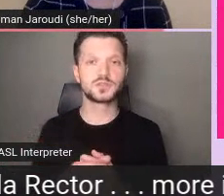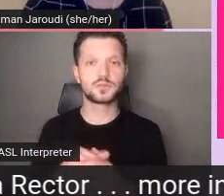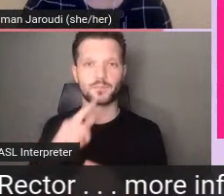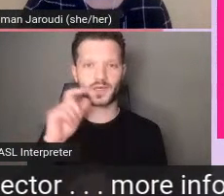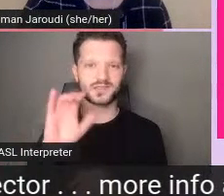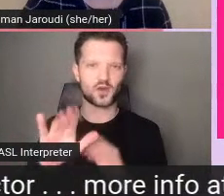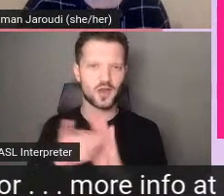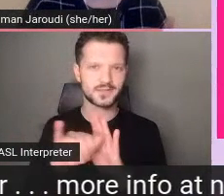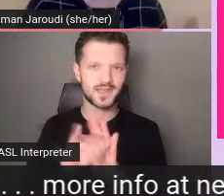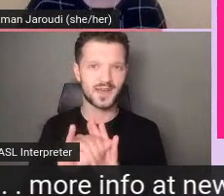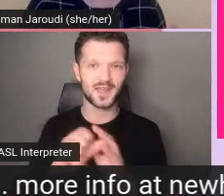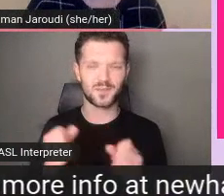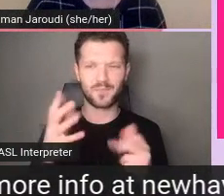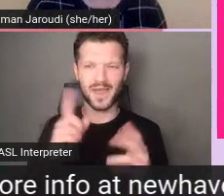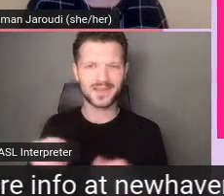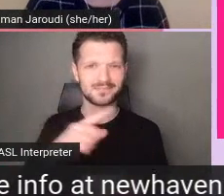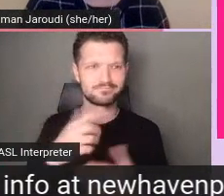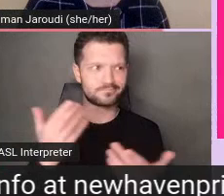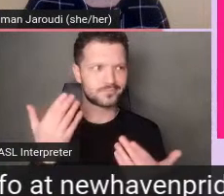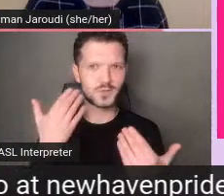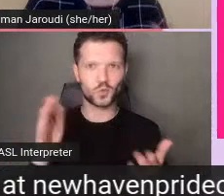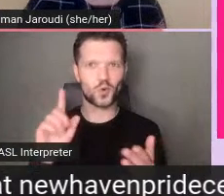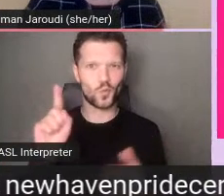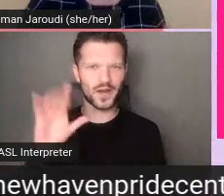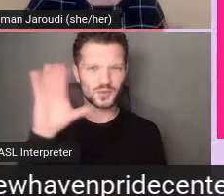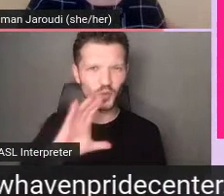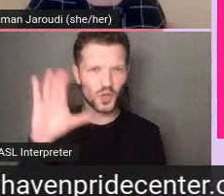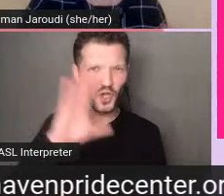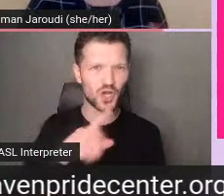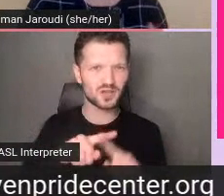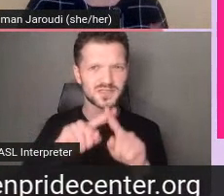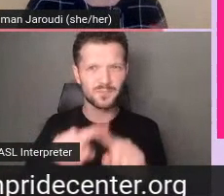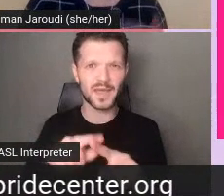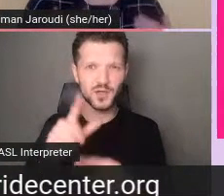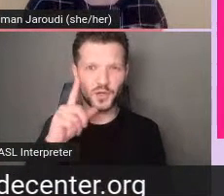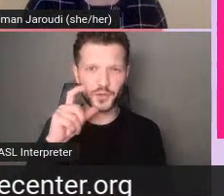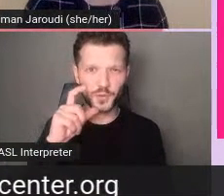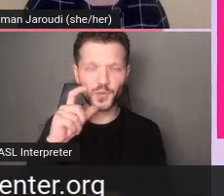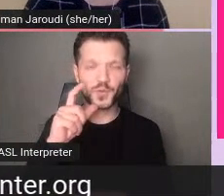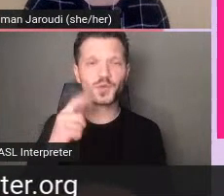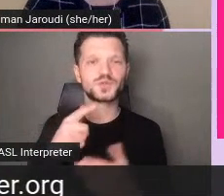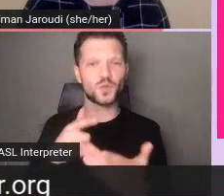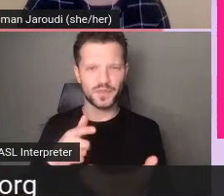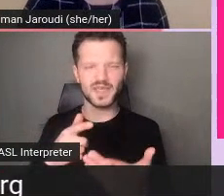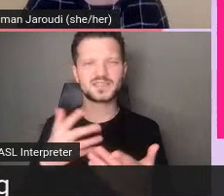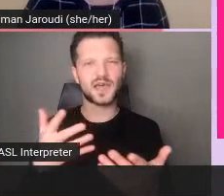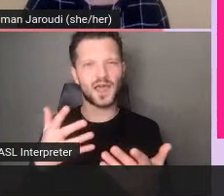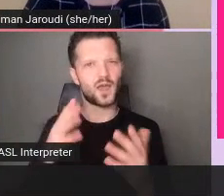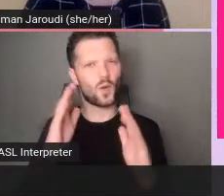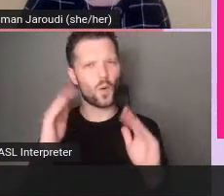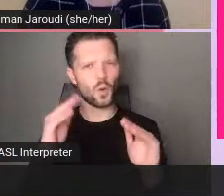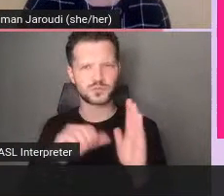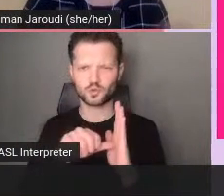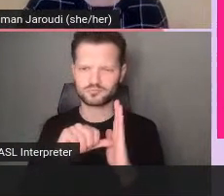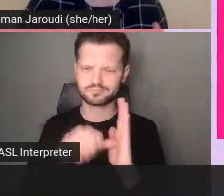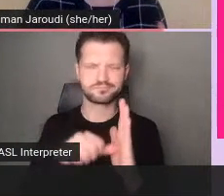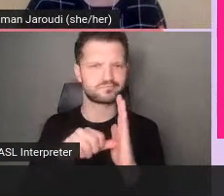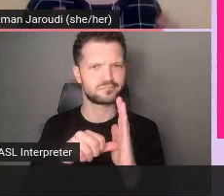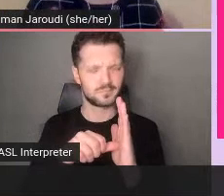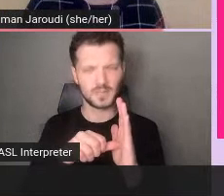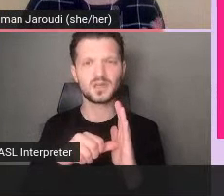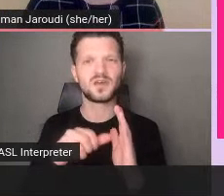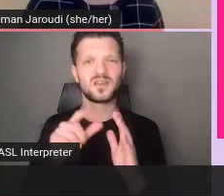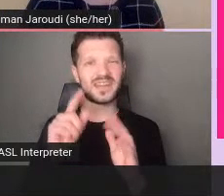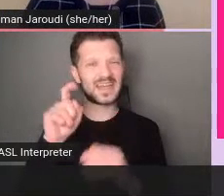youth are left with few places to turn. And in this section of the brief, I really hope to underscore the need and urgency of